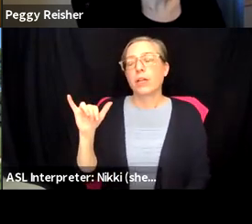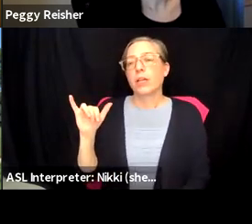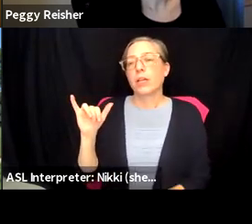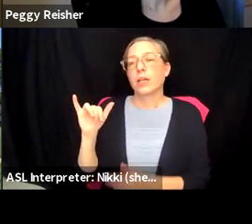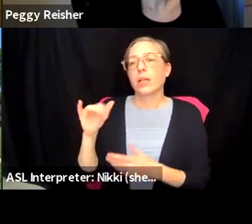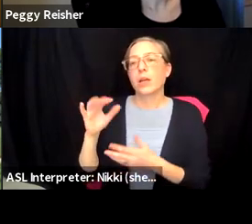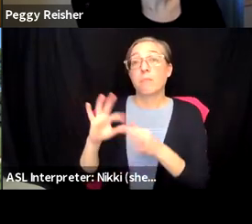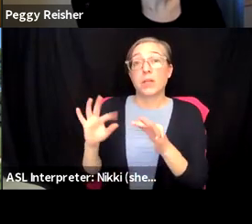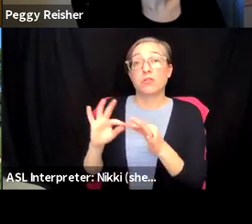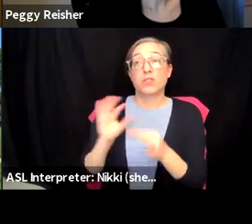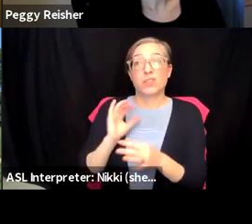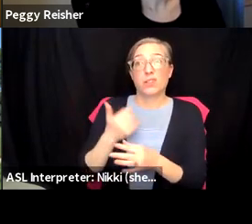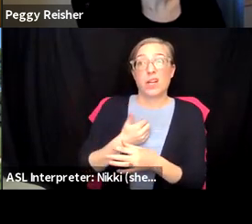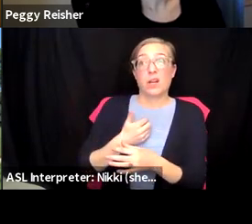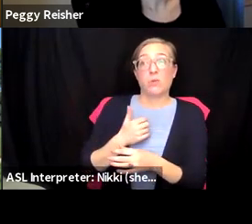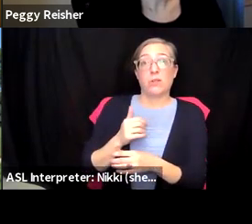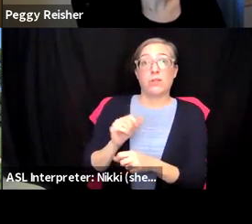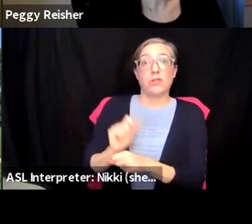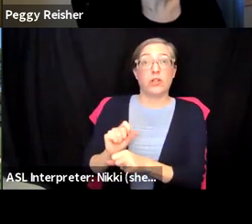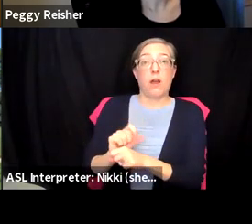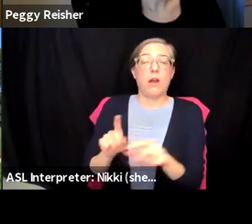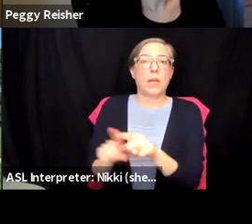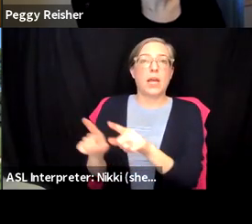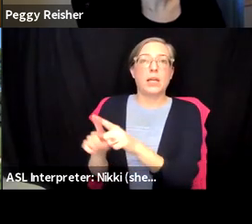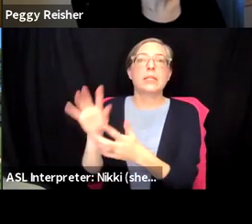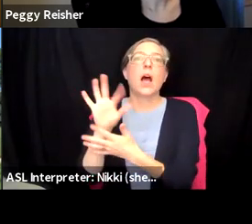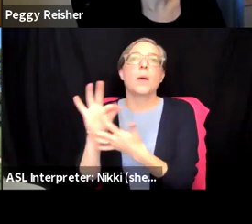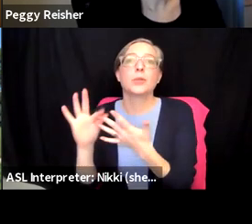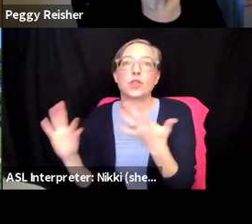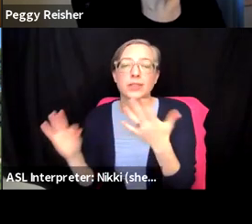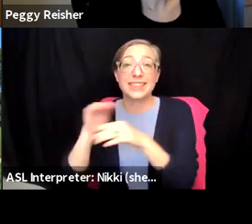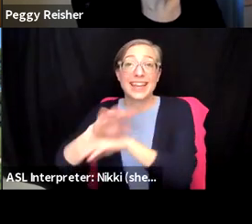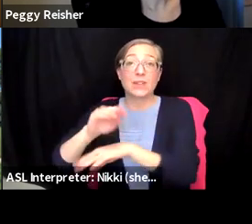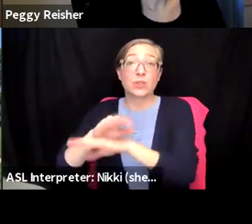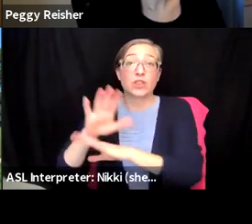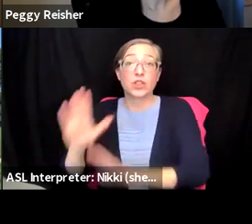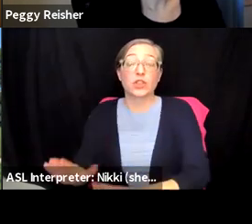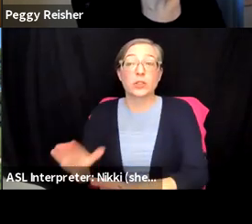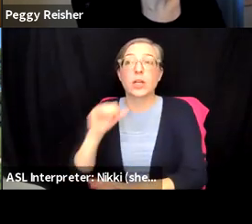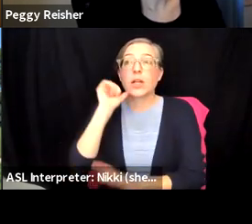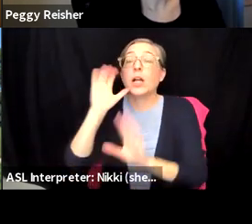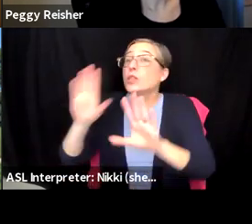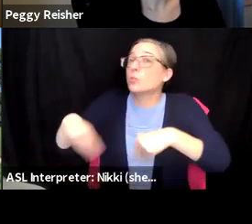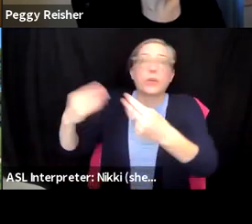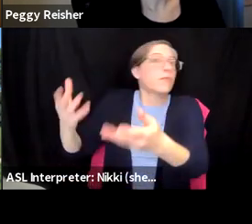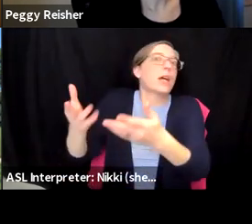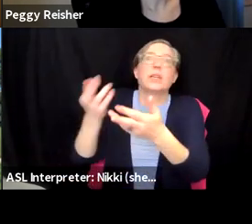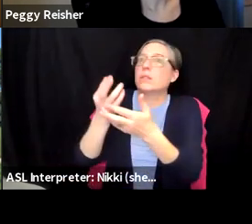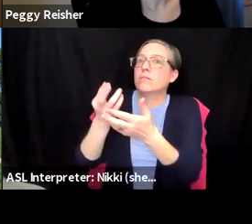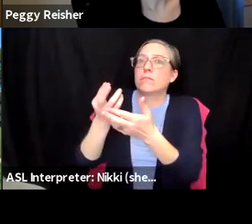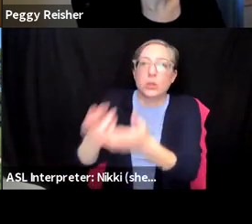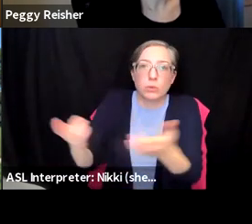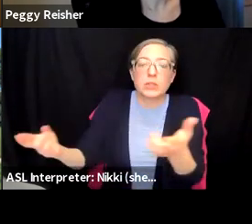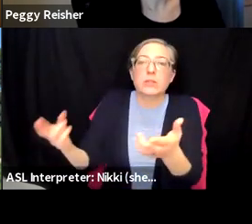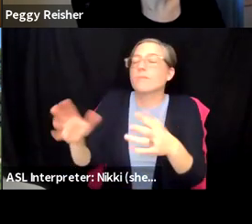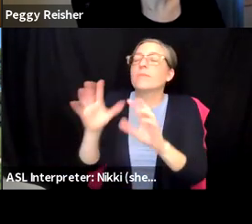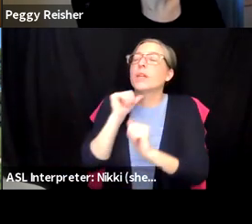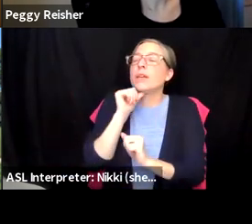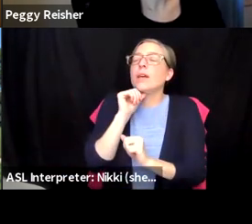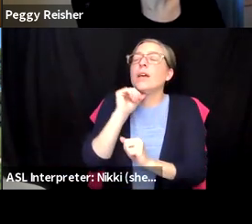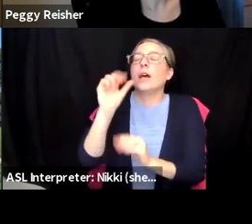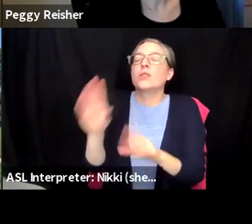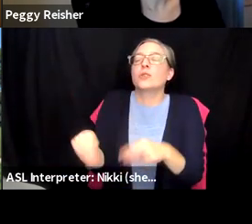counselors and through the ADRC is not to provide those services. Our job is to help to build those